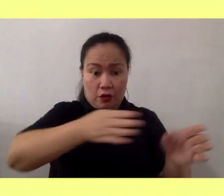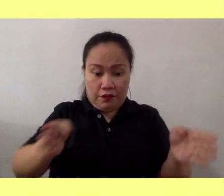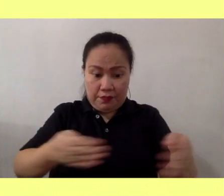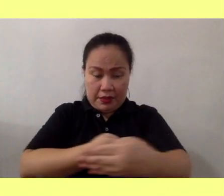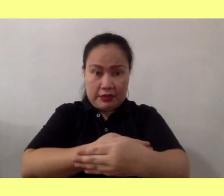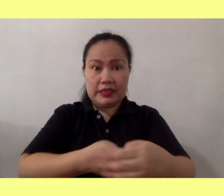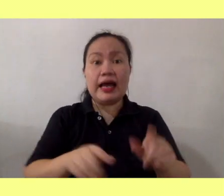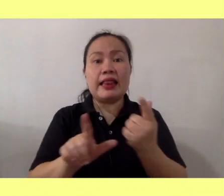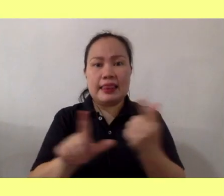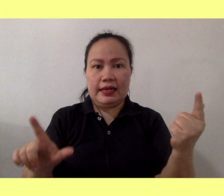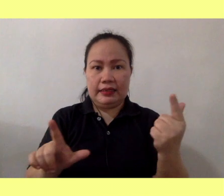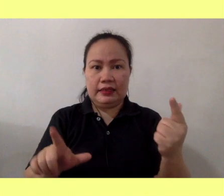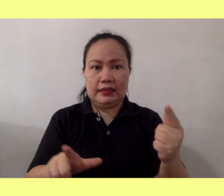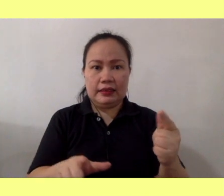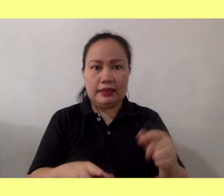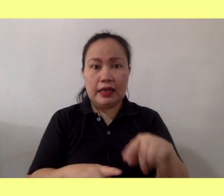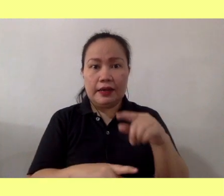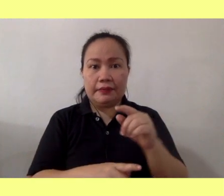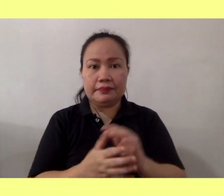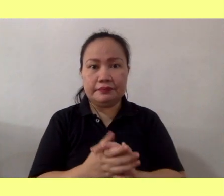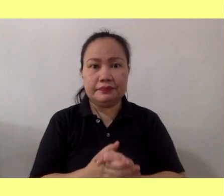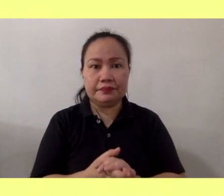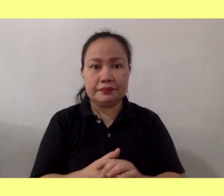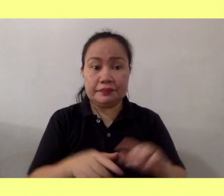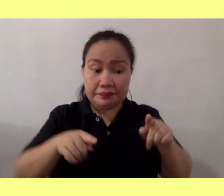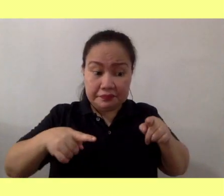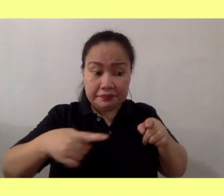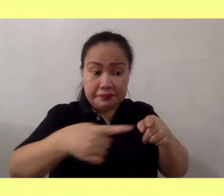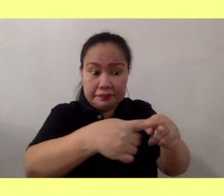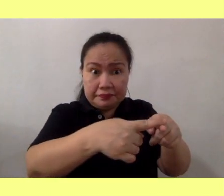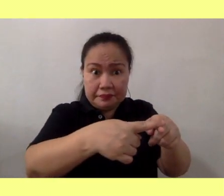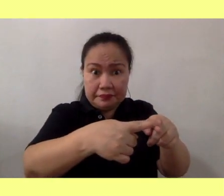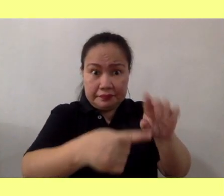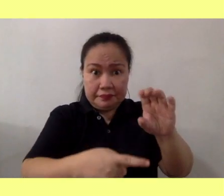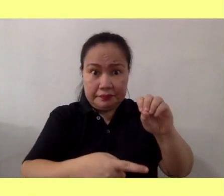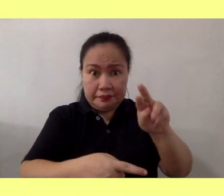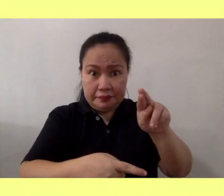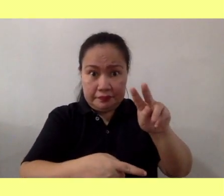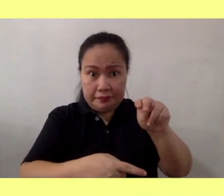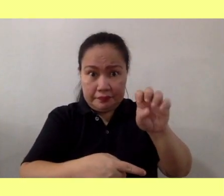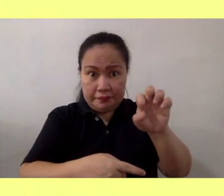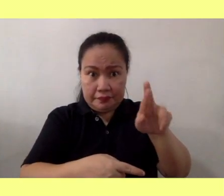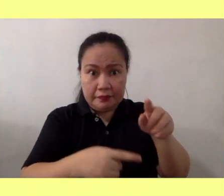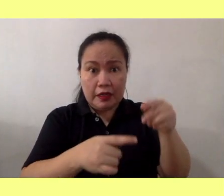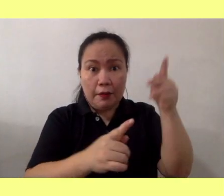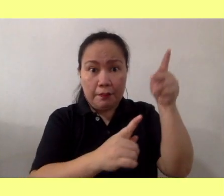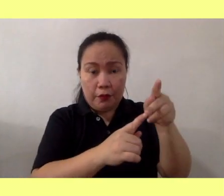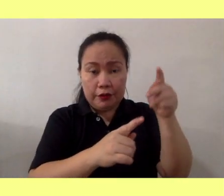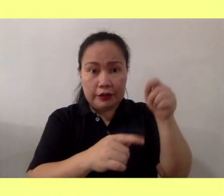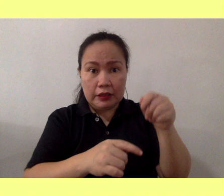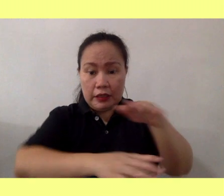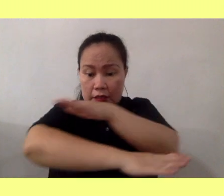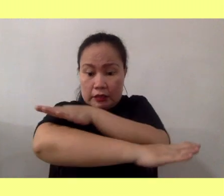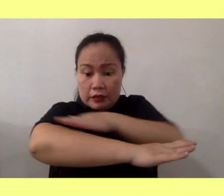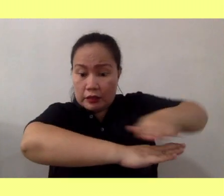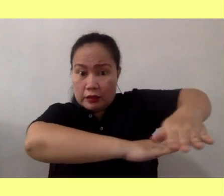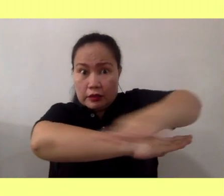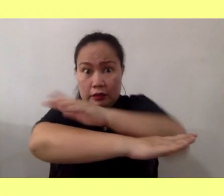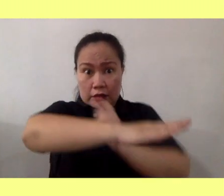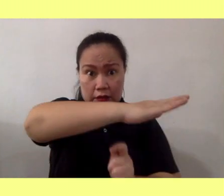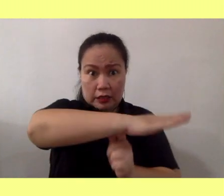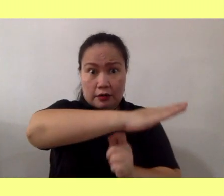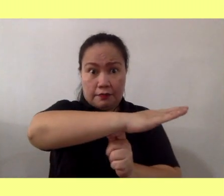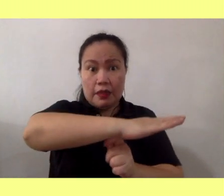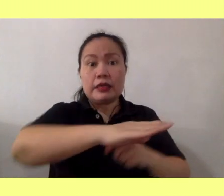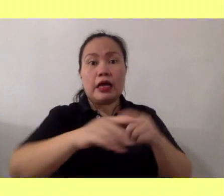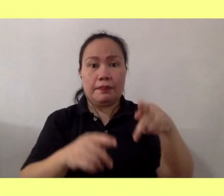So, depende yan ha. So, pag tip of a box, corner of a box, that is a point. Top of a box, that is a plane. Or